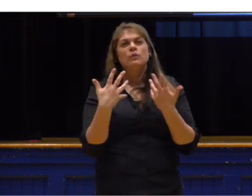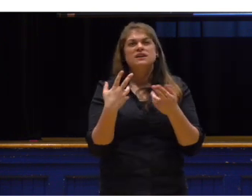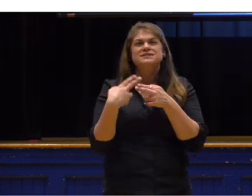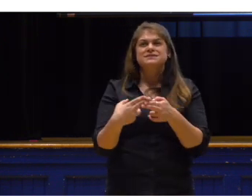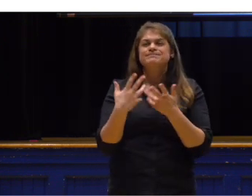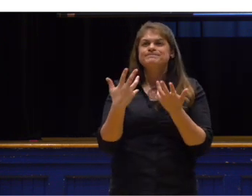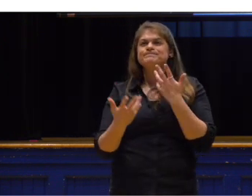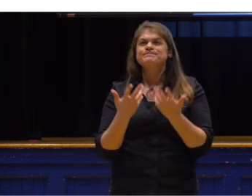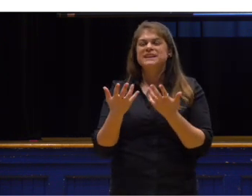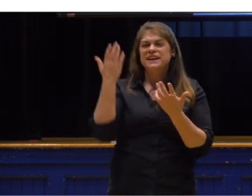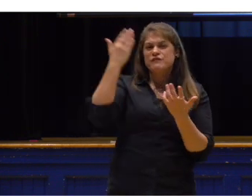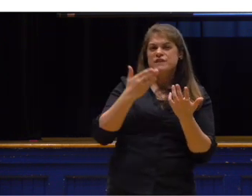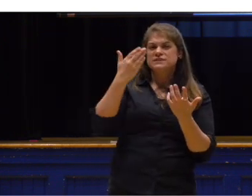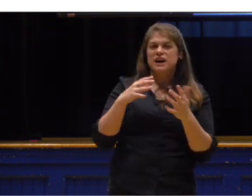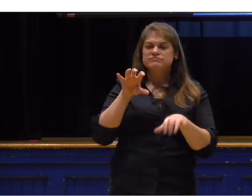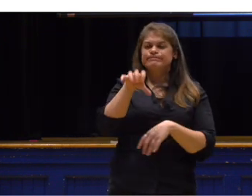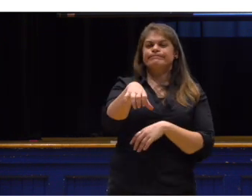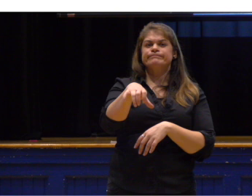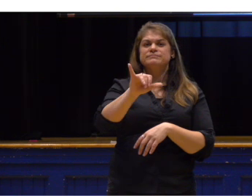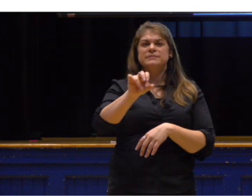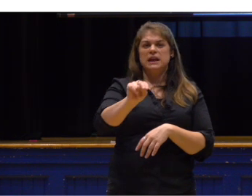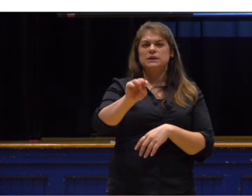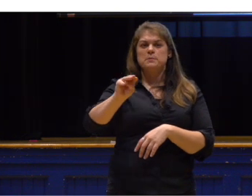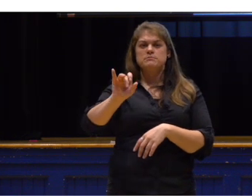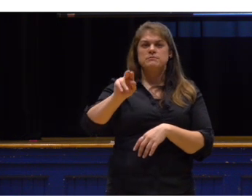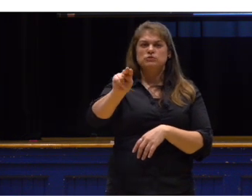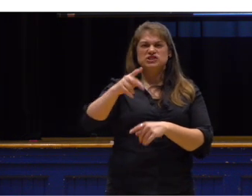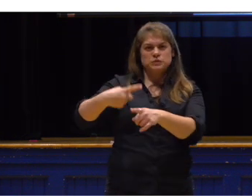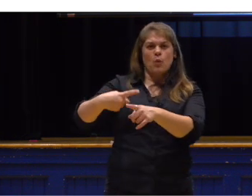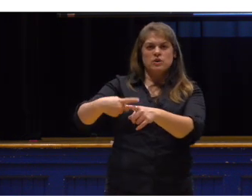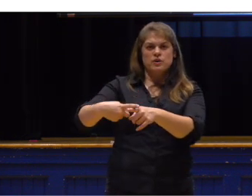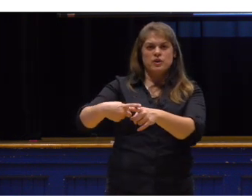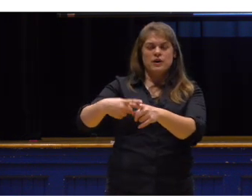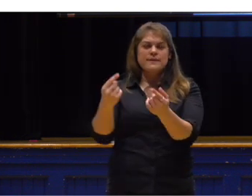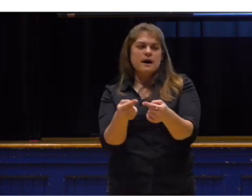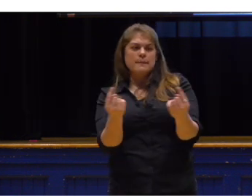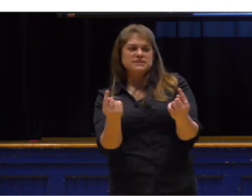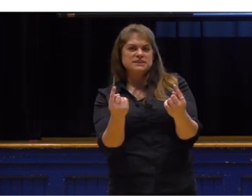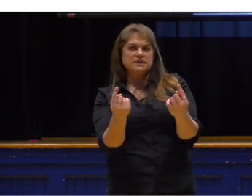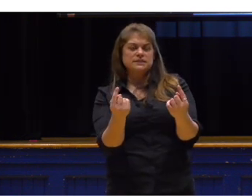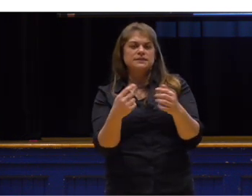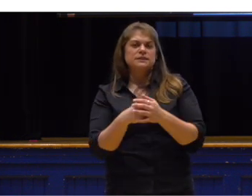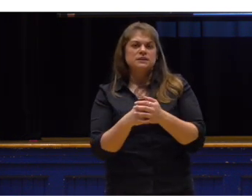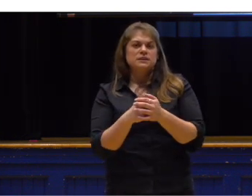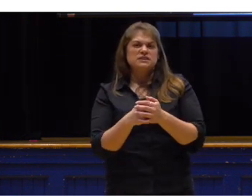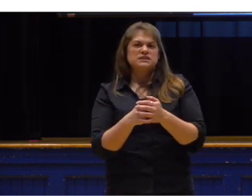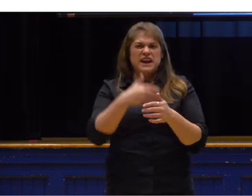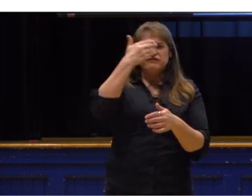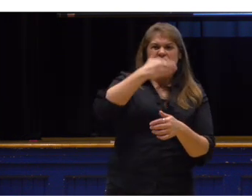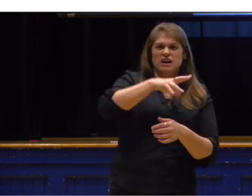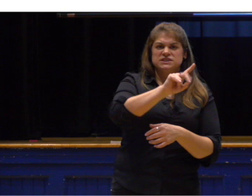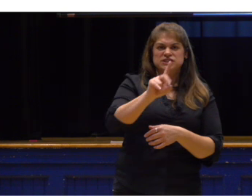of In Motion at the corner there, and on the opposite corner, kind of in front of